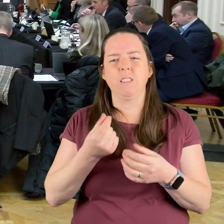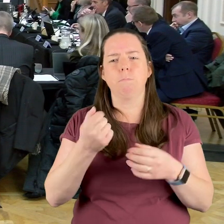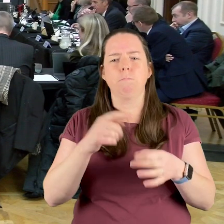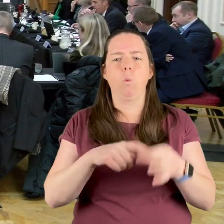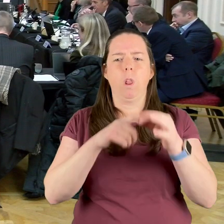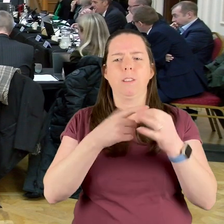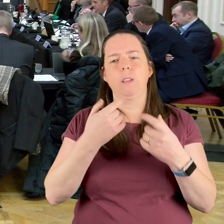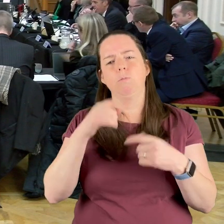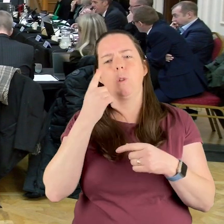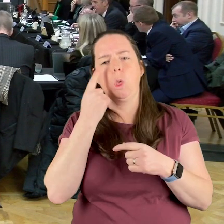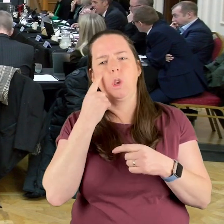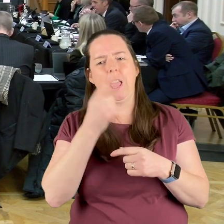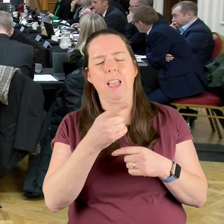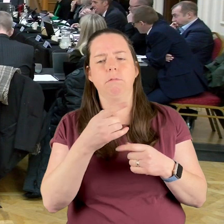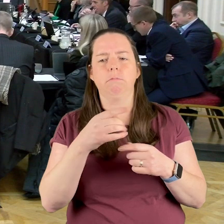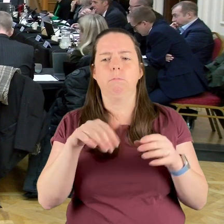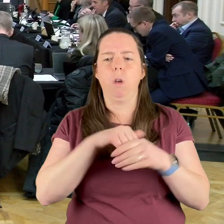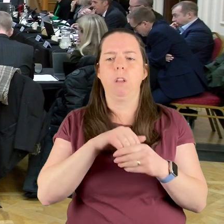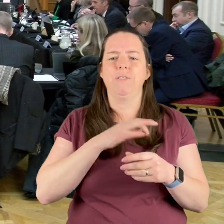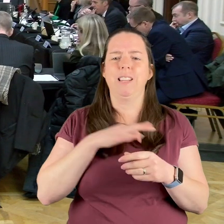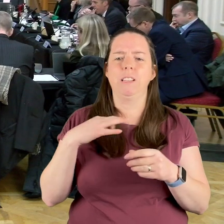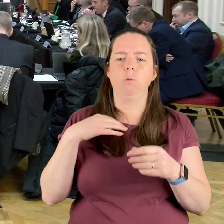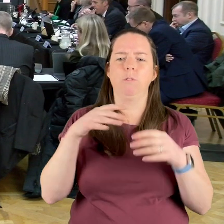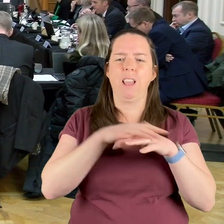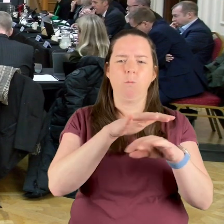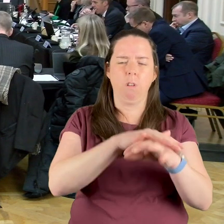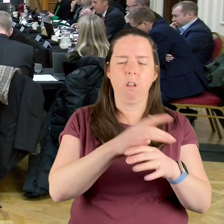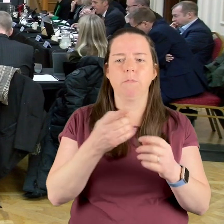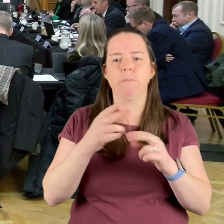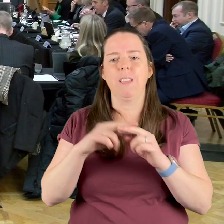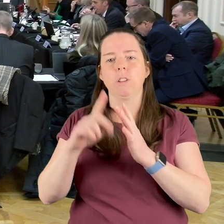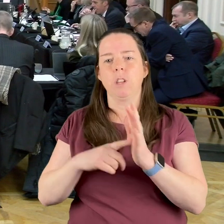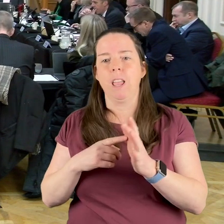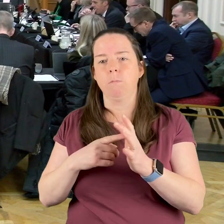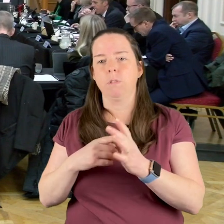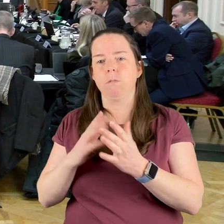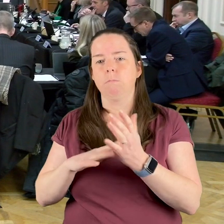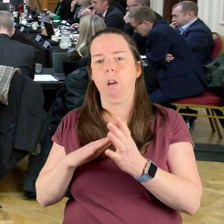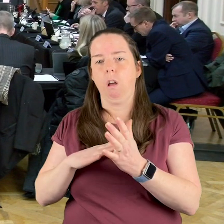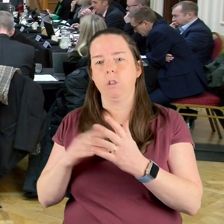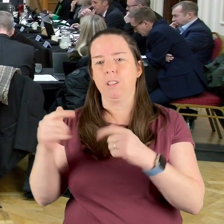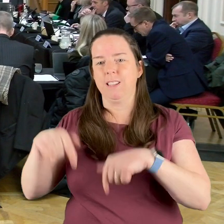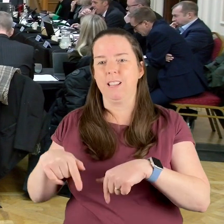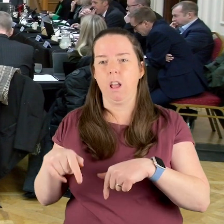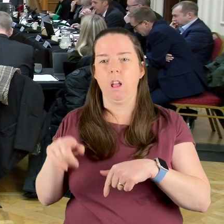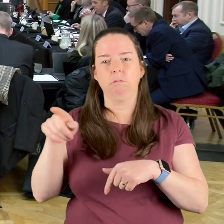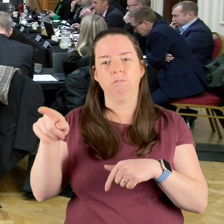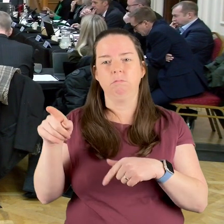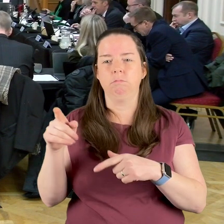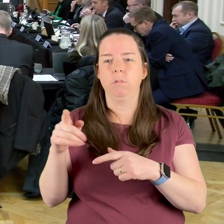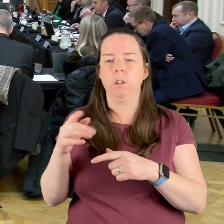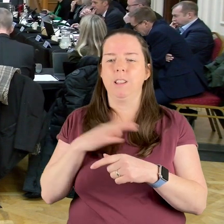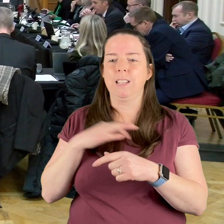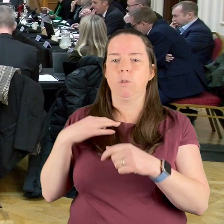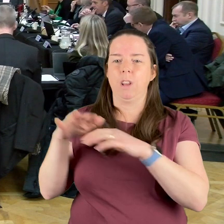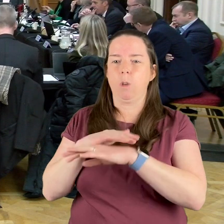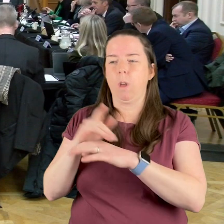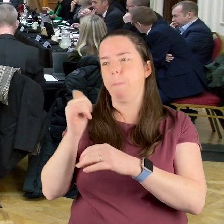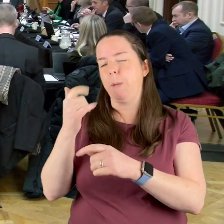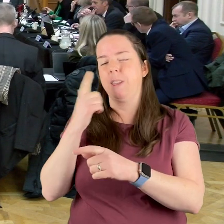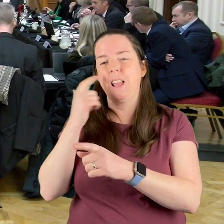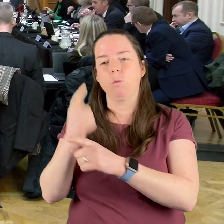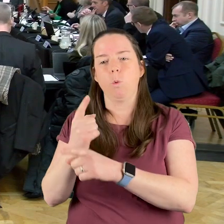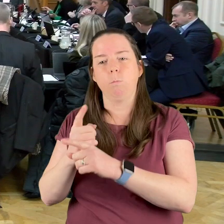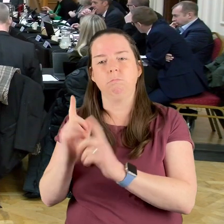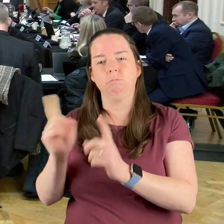oversee some of that. There is some bits of quality we'd look at in a particularly part of the clinical networks. And if James Marsh was here, who's the